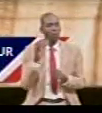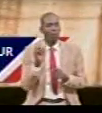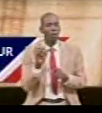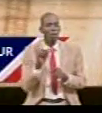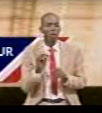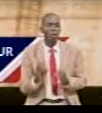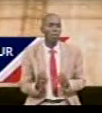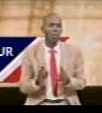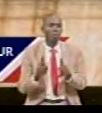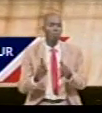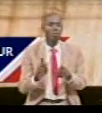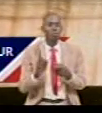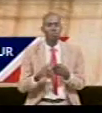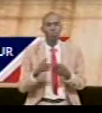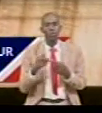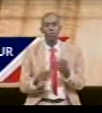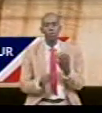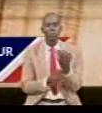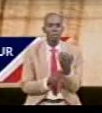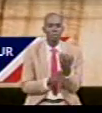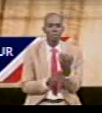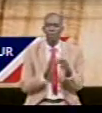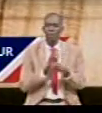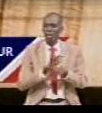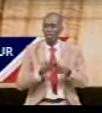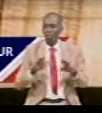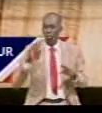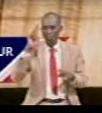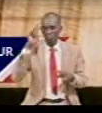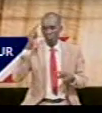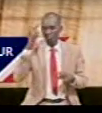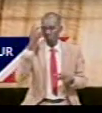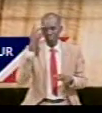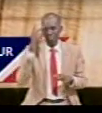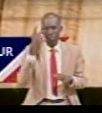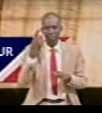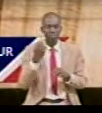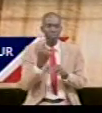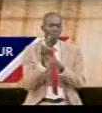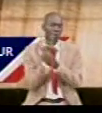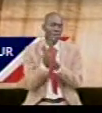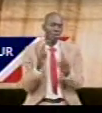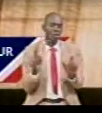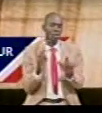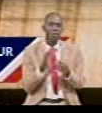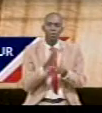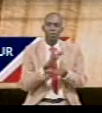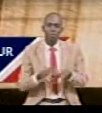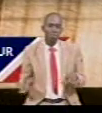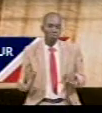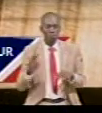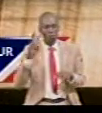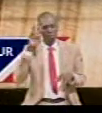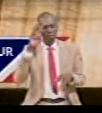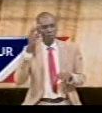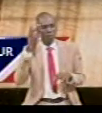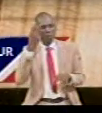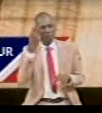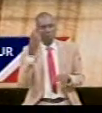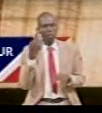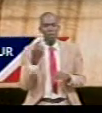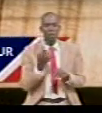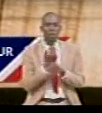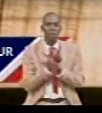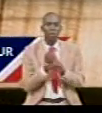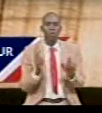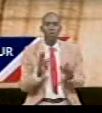the flesh. Don't misunderstand the liberty. Don't misinterpret the liberty.